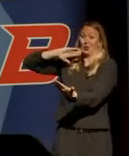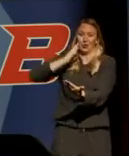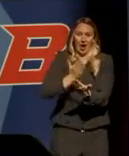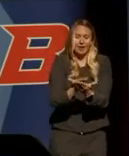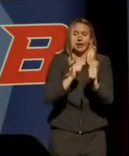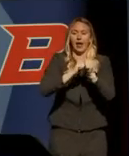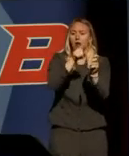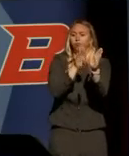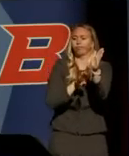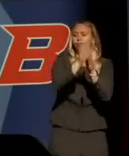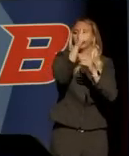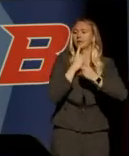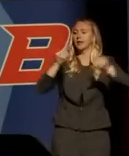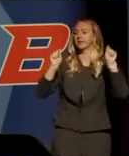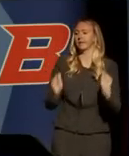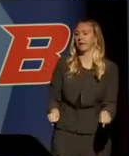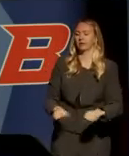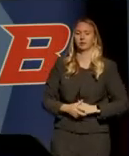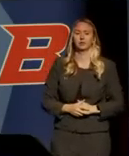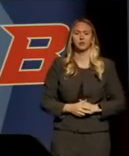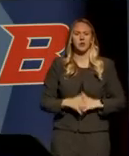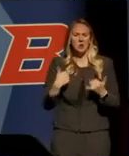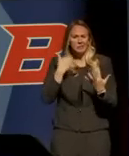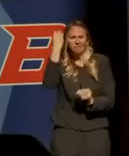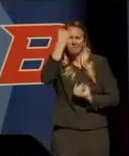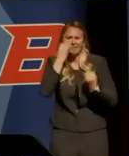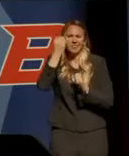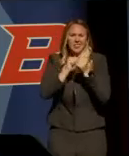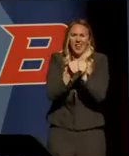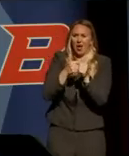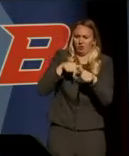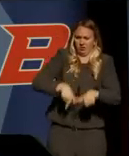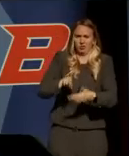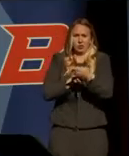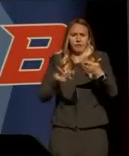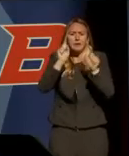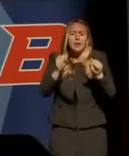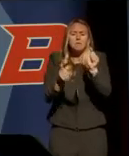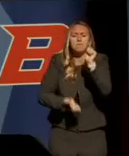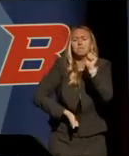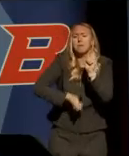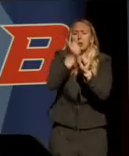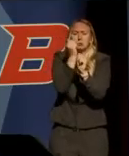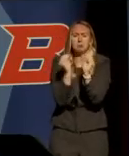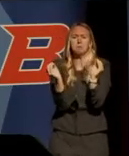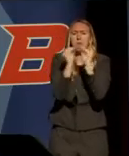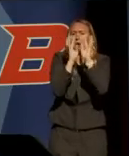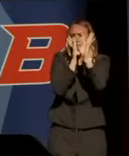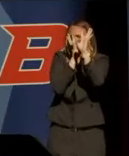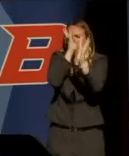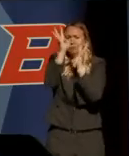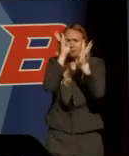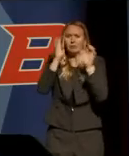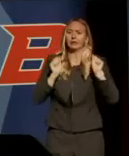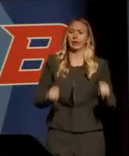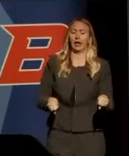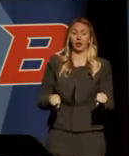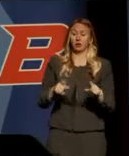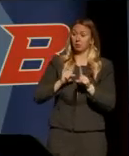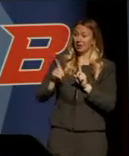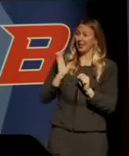about how we could be more innovative as a university, and really, in the tradition of our own